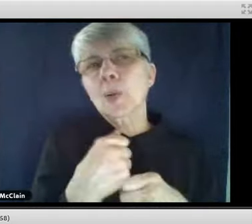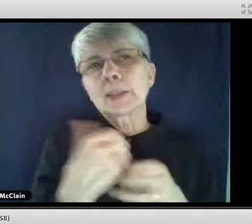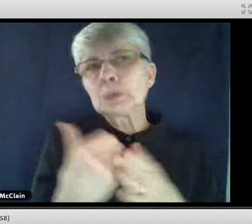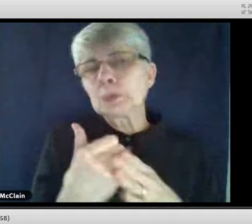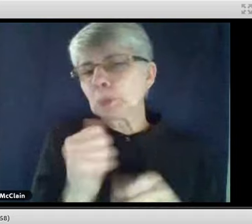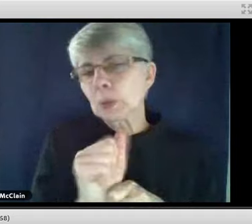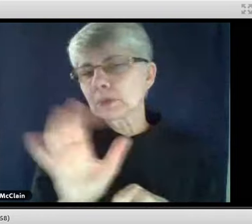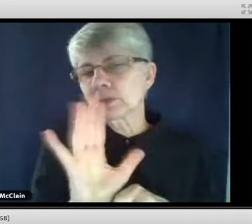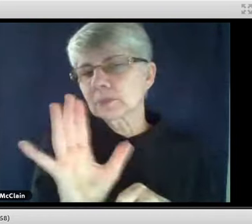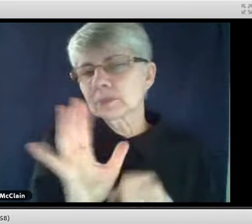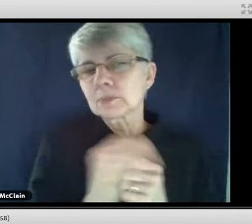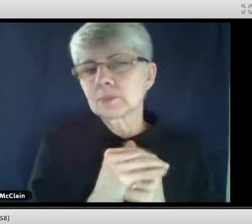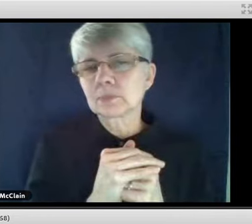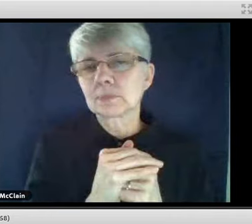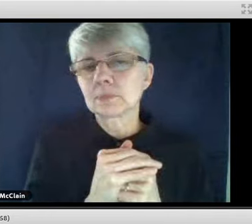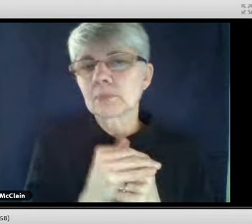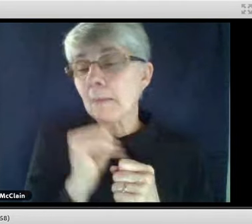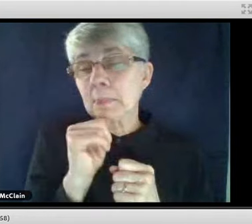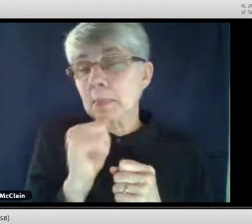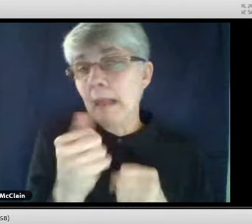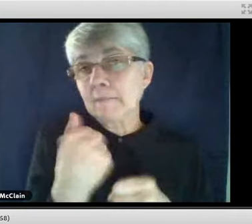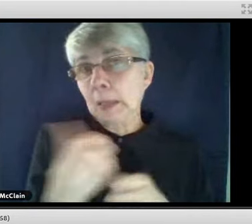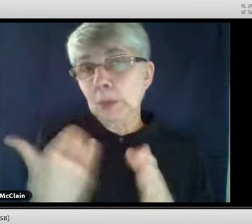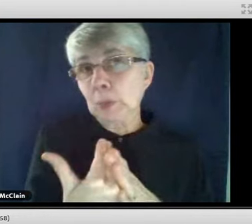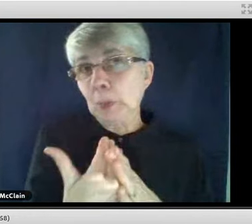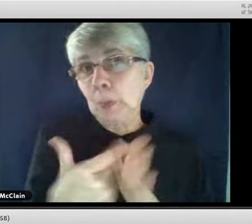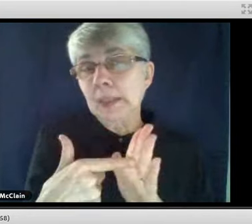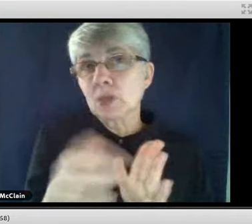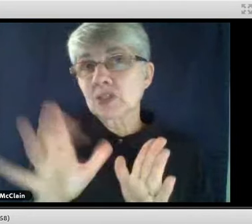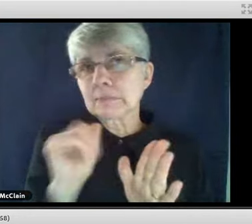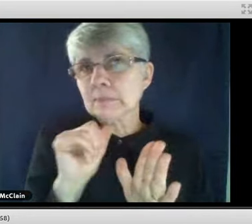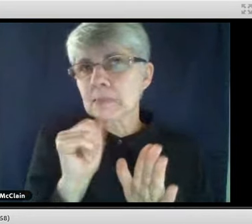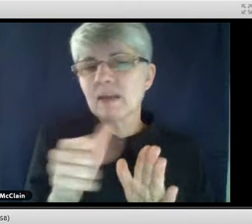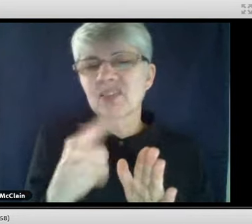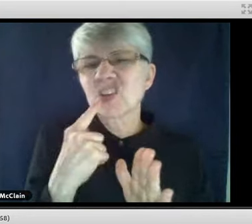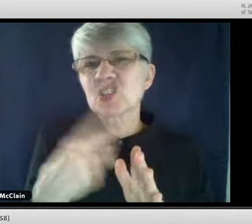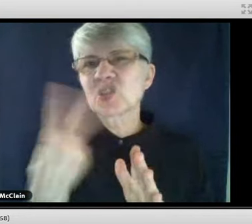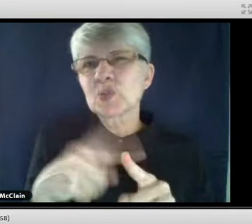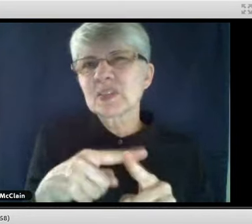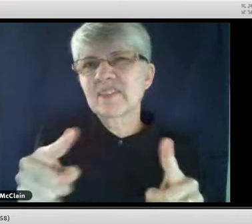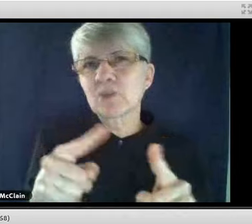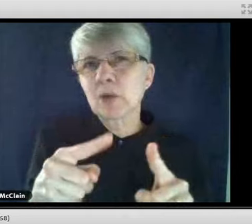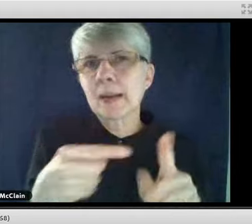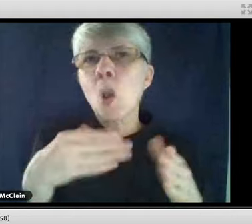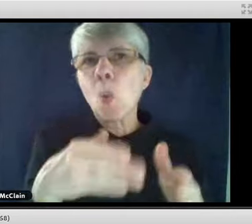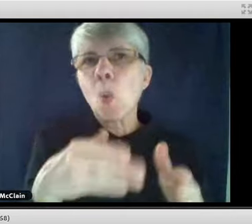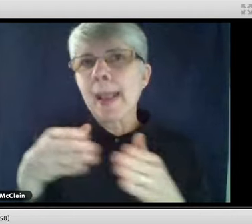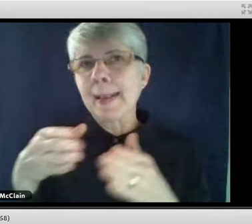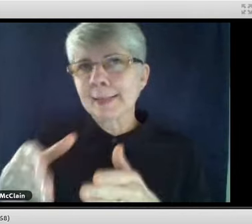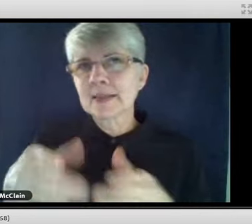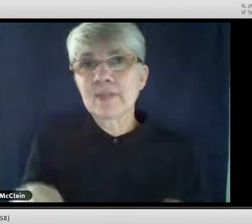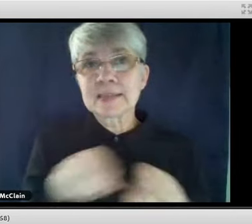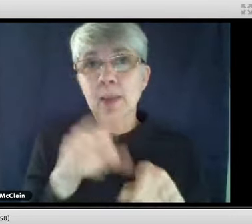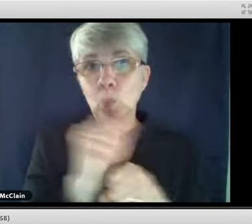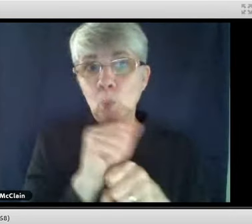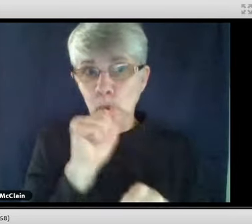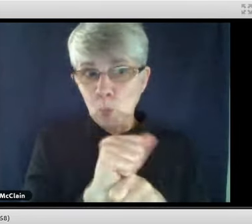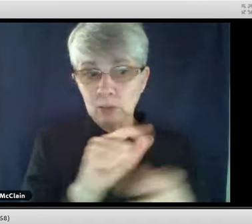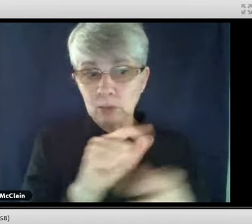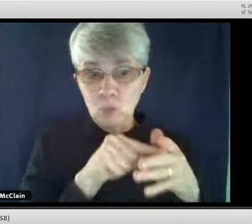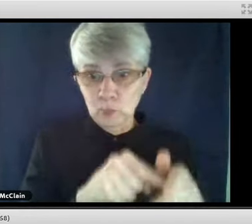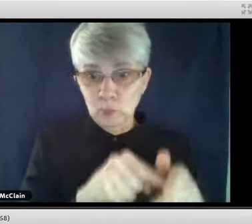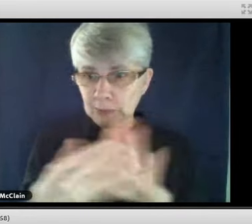there. Yeah, I'm not even creating a new expression. That's just, they're just two different manifestations of the same work and same